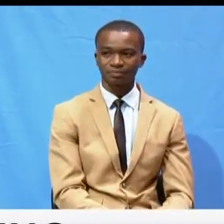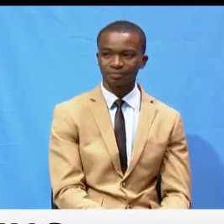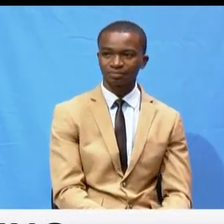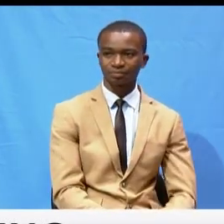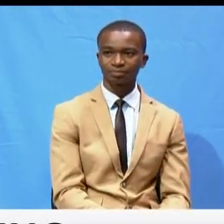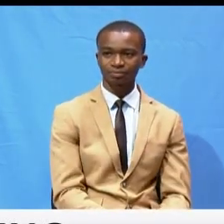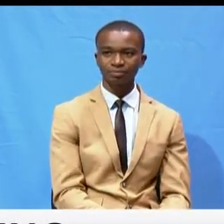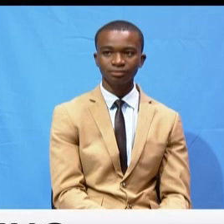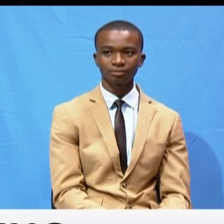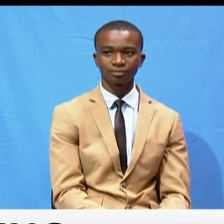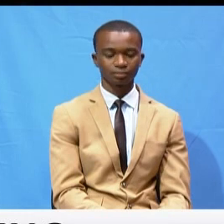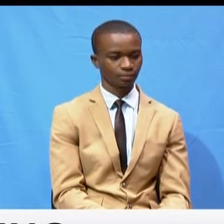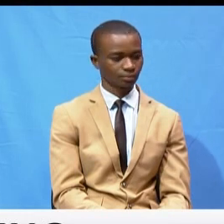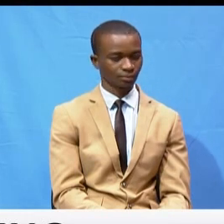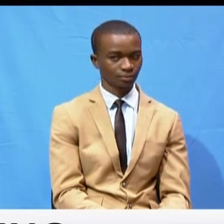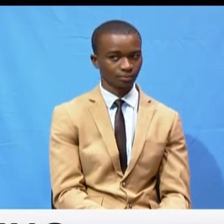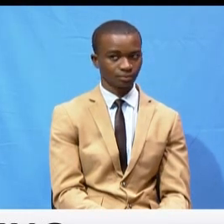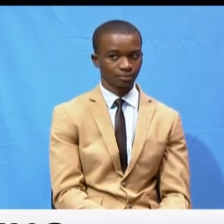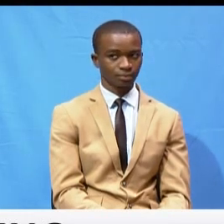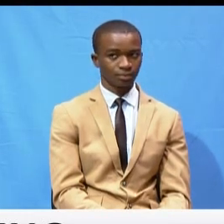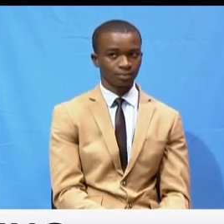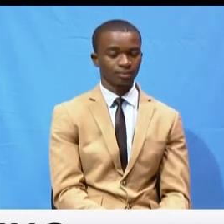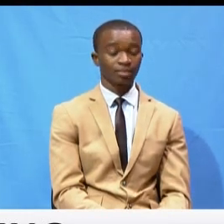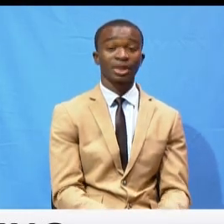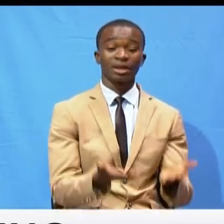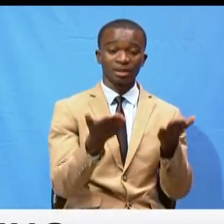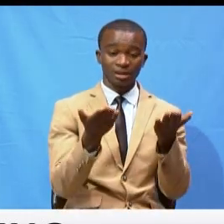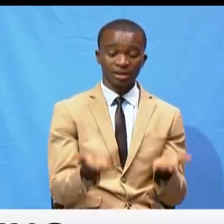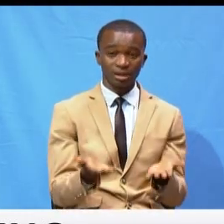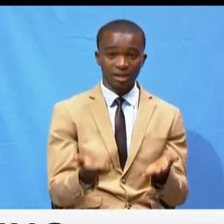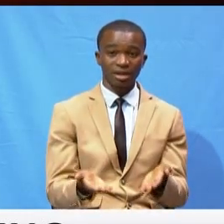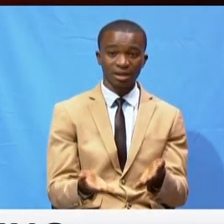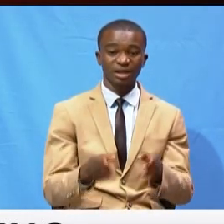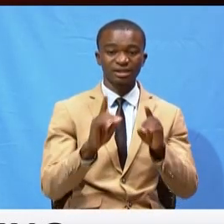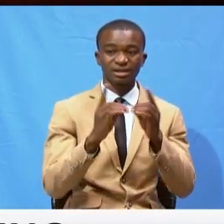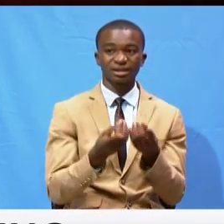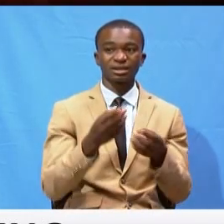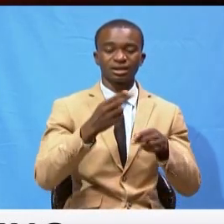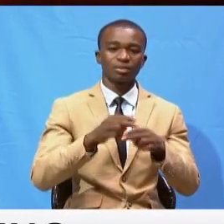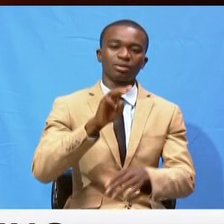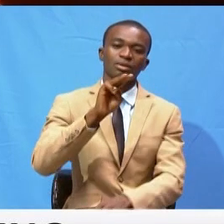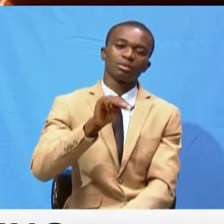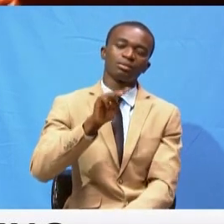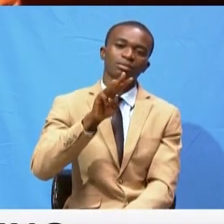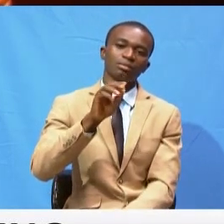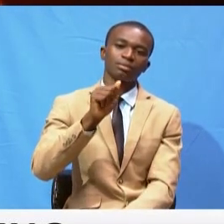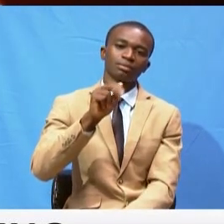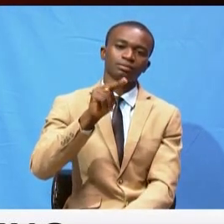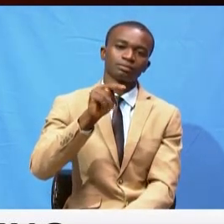again heard of another suspected smuggling of maize in Kifongo, and we